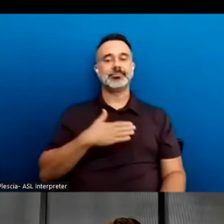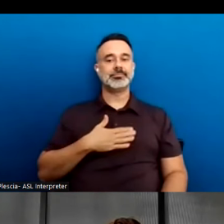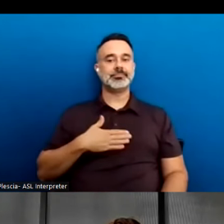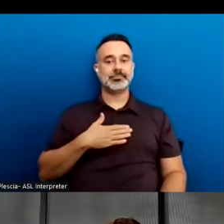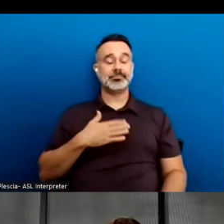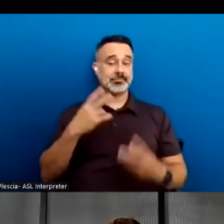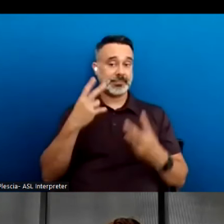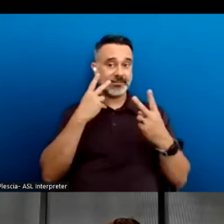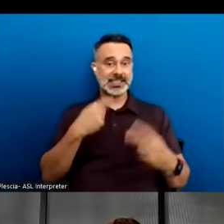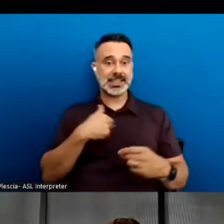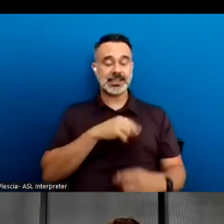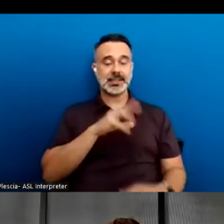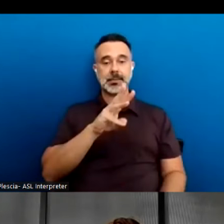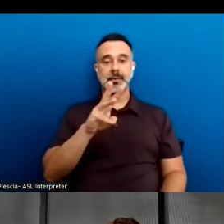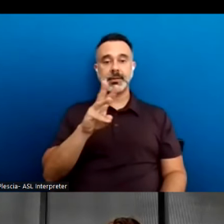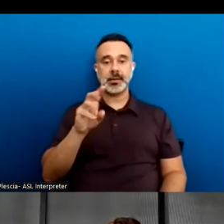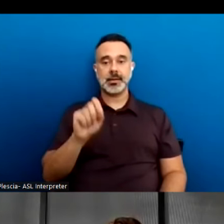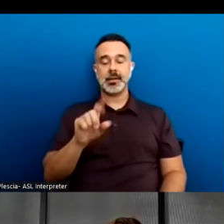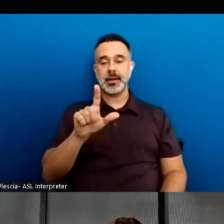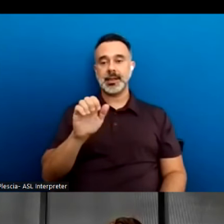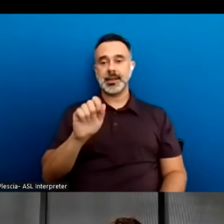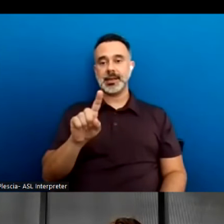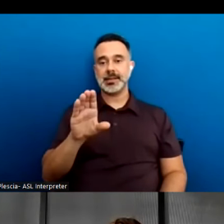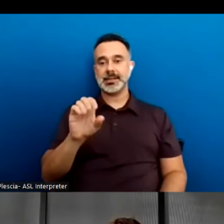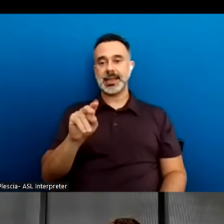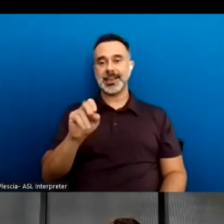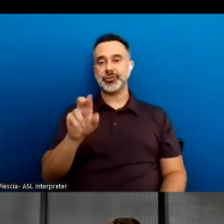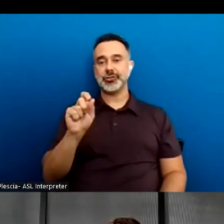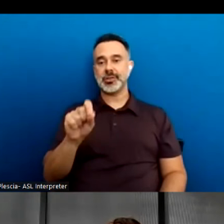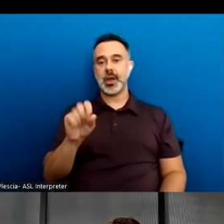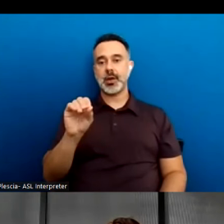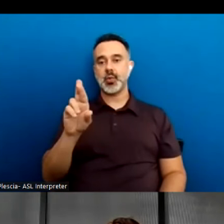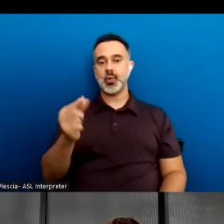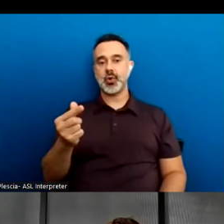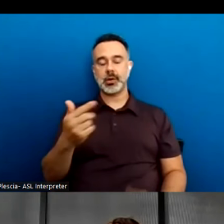visit us at www.leadcenter.org. And